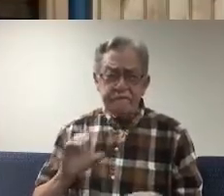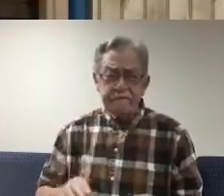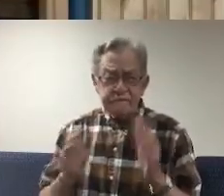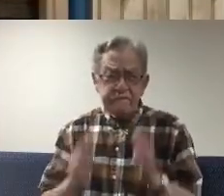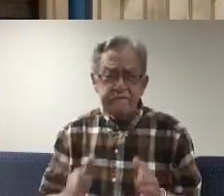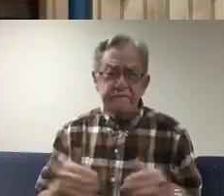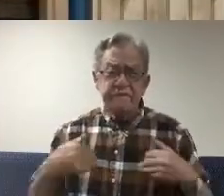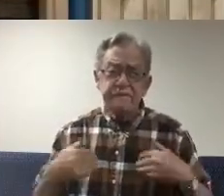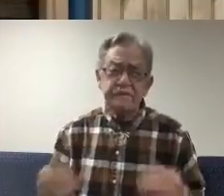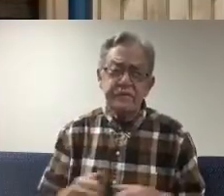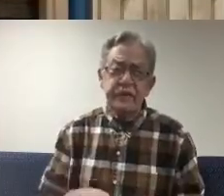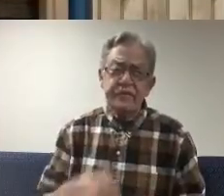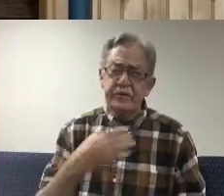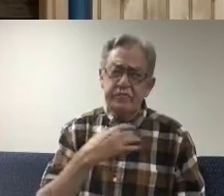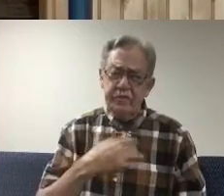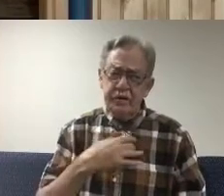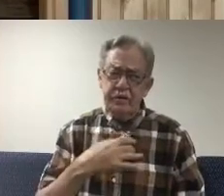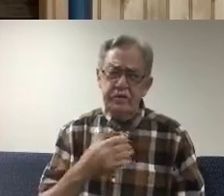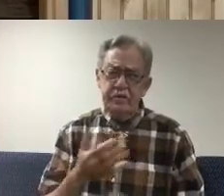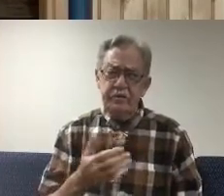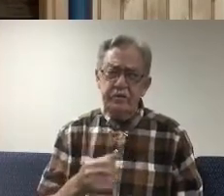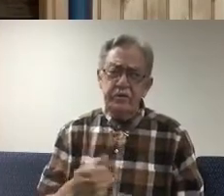thing for people to do.